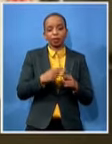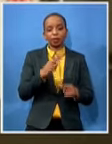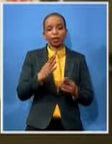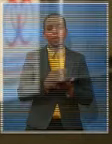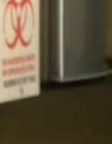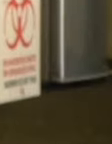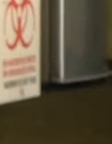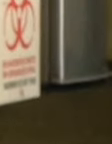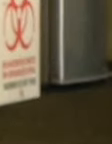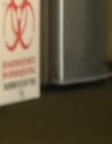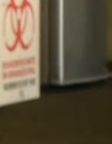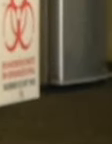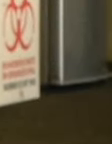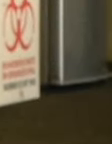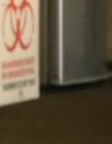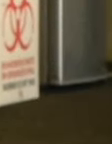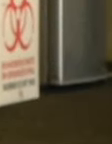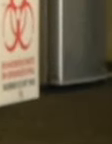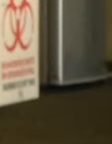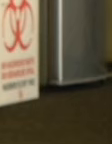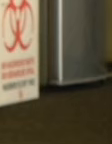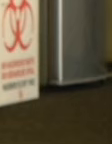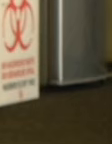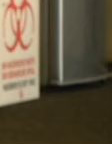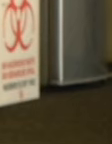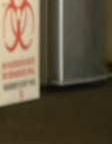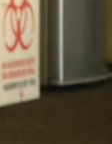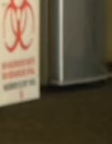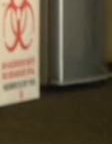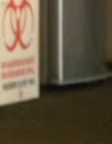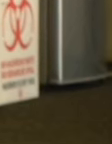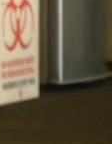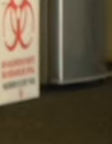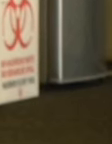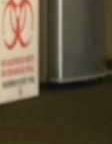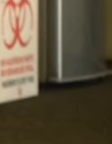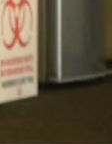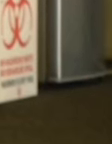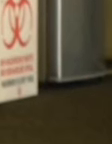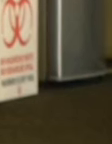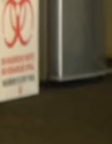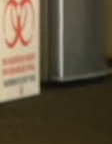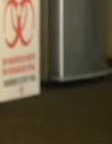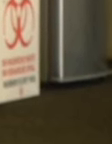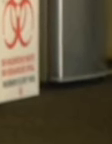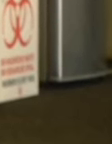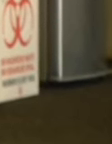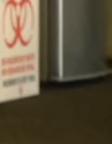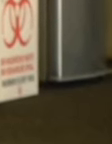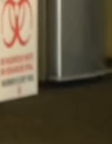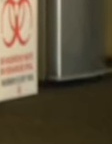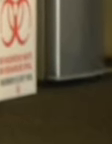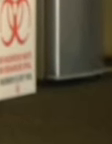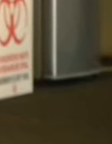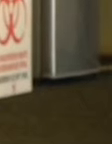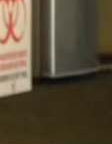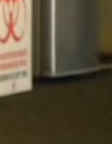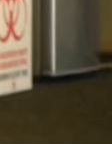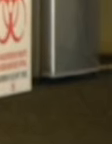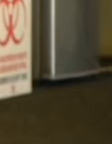the process. And also using the database that we have, we are going to bring more staff actually